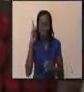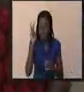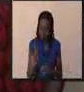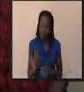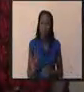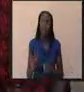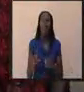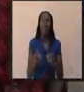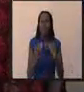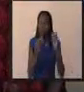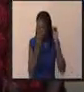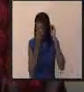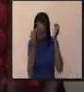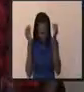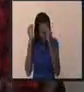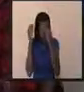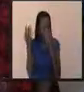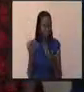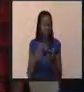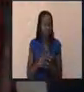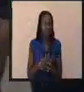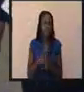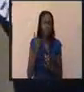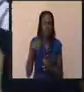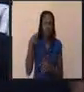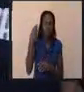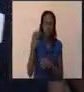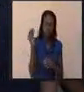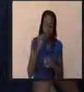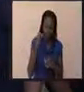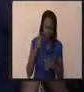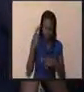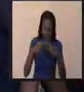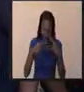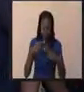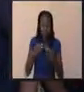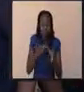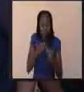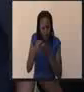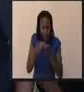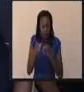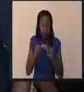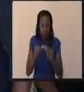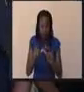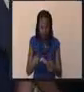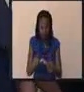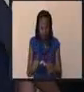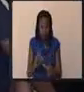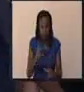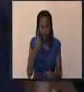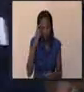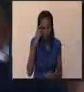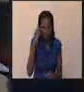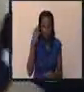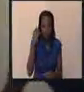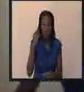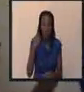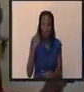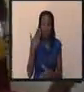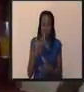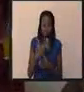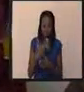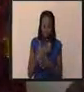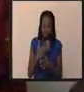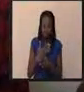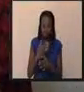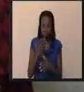very complicated too. After dinner, Owen can continue explaining to Joyce. I think we have done our bit